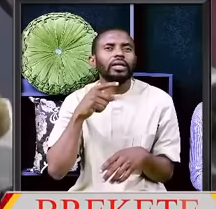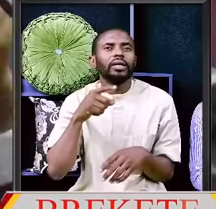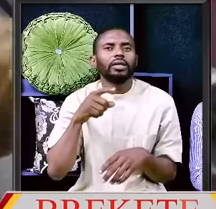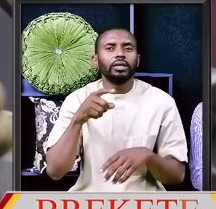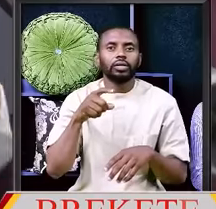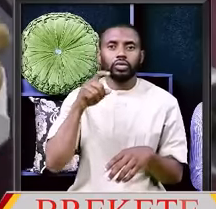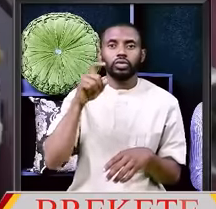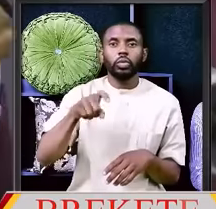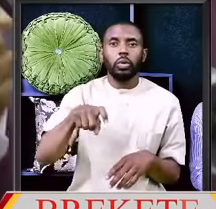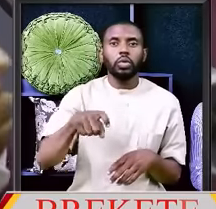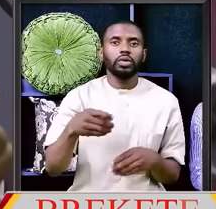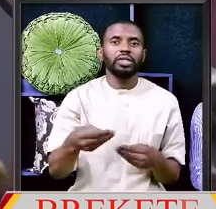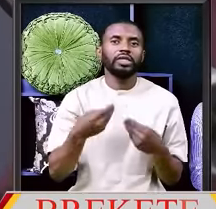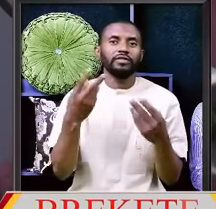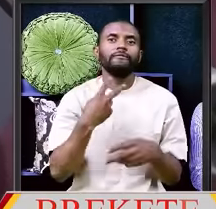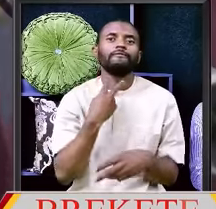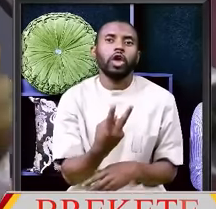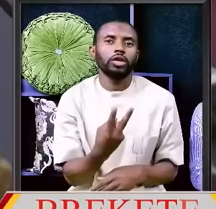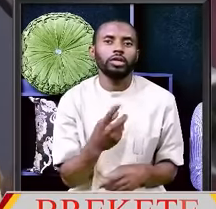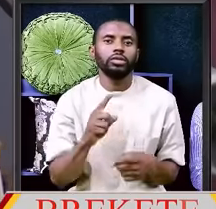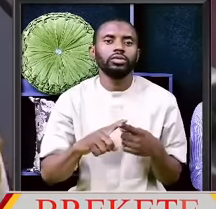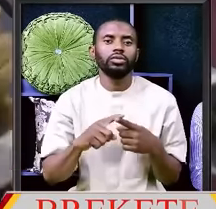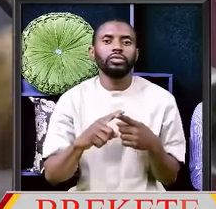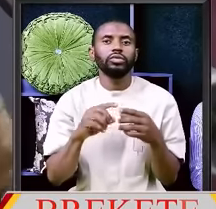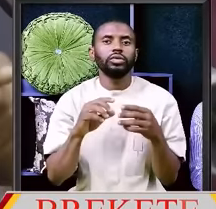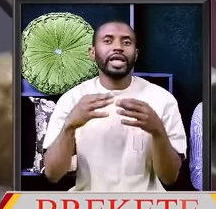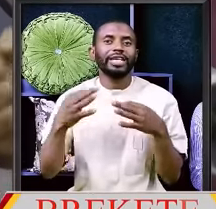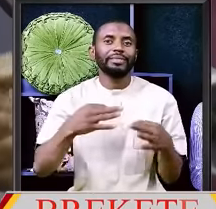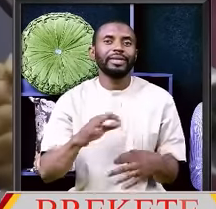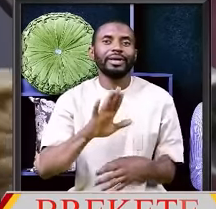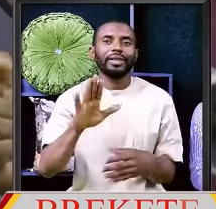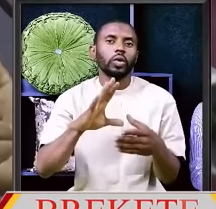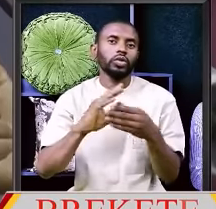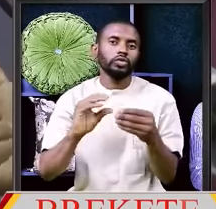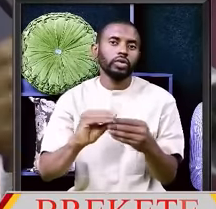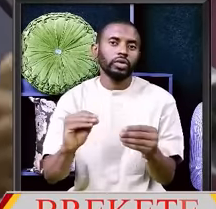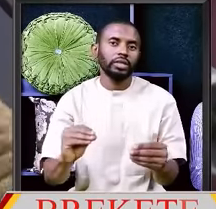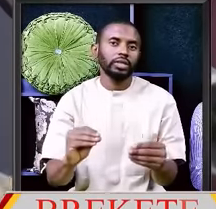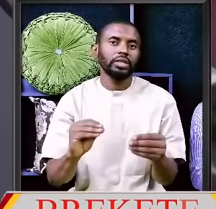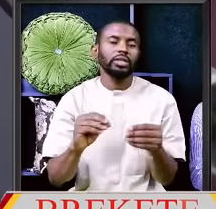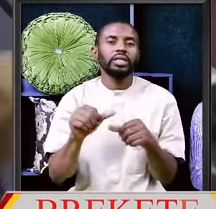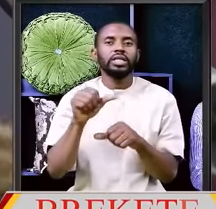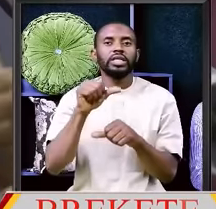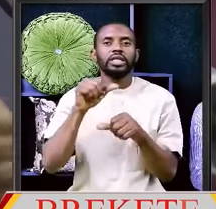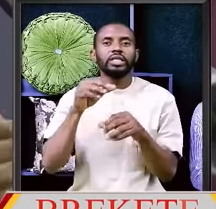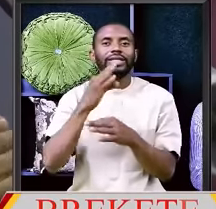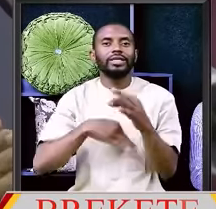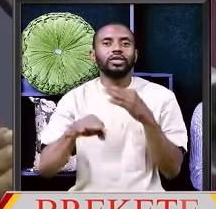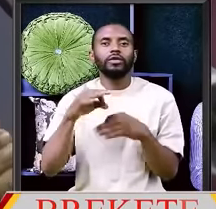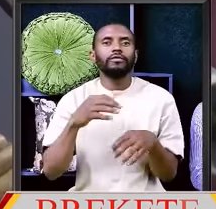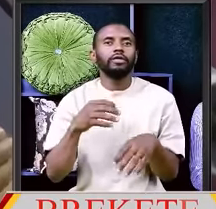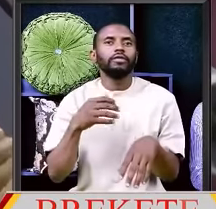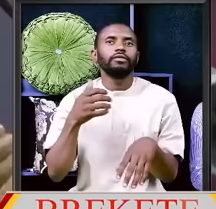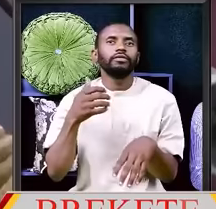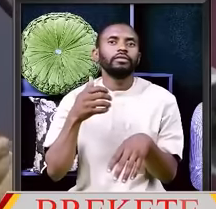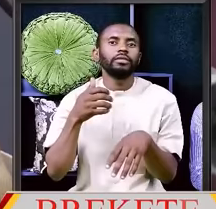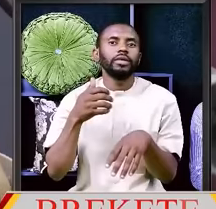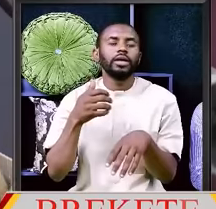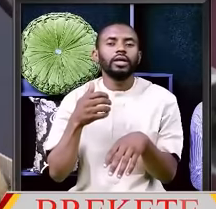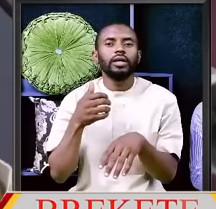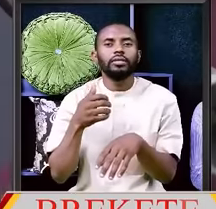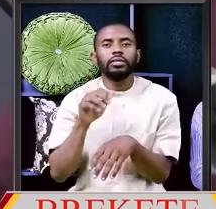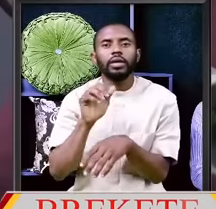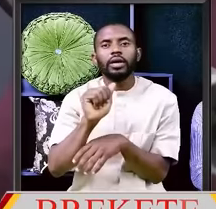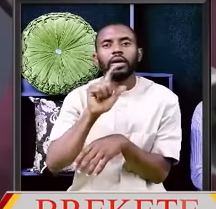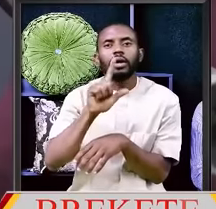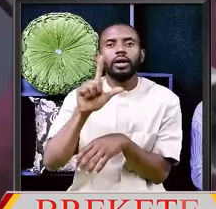say we suppose give them voice, may then talk them own side of the story rather than the allegation with on top of their